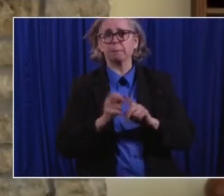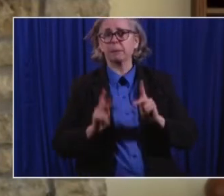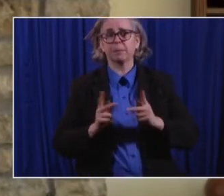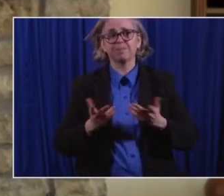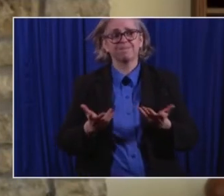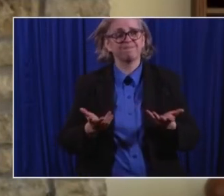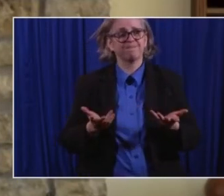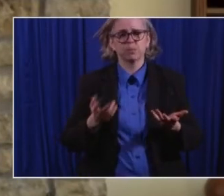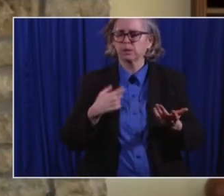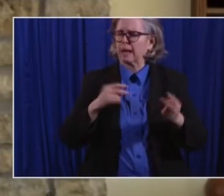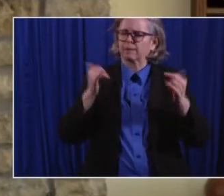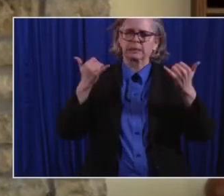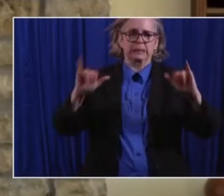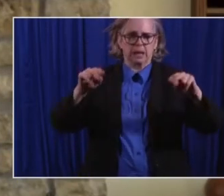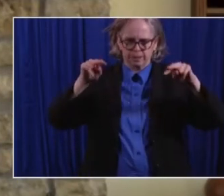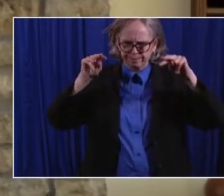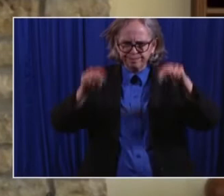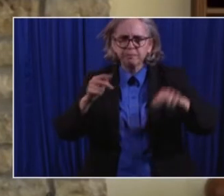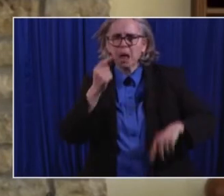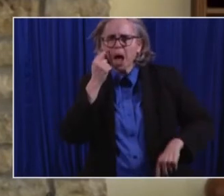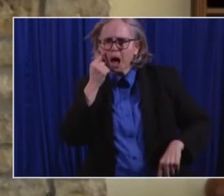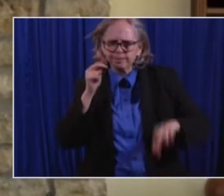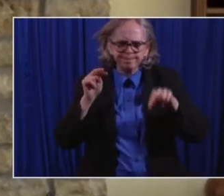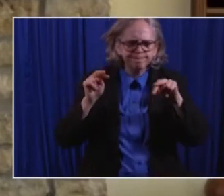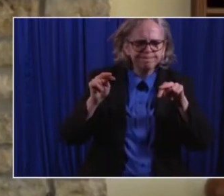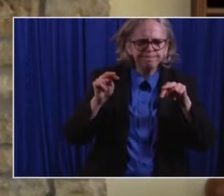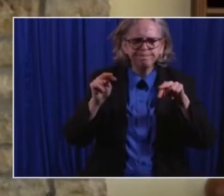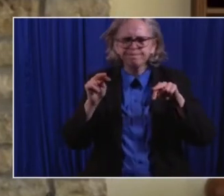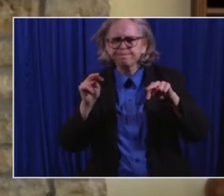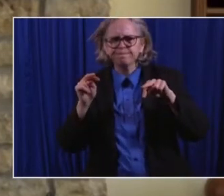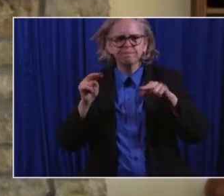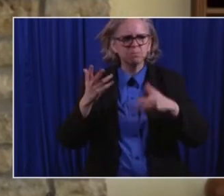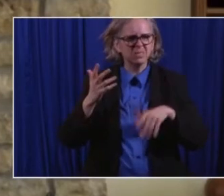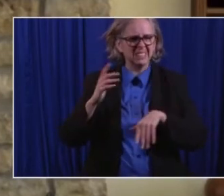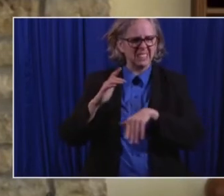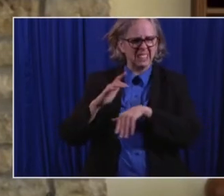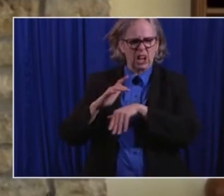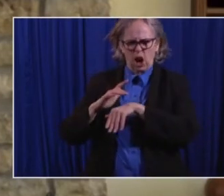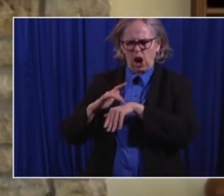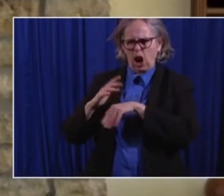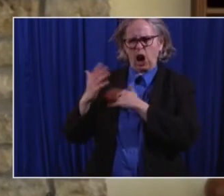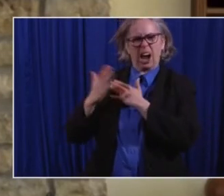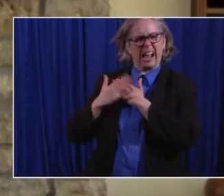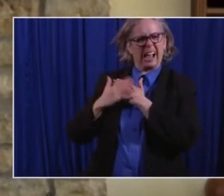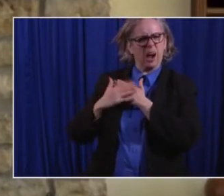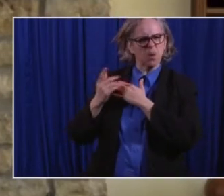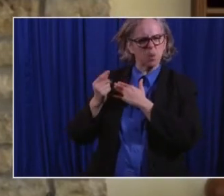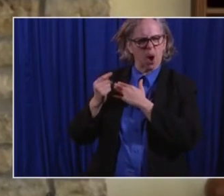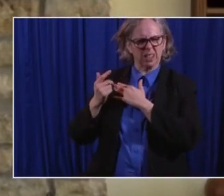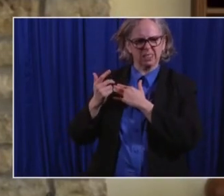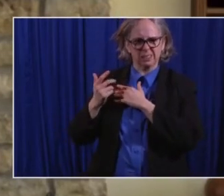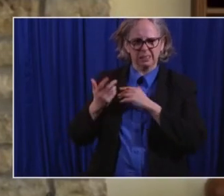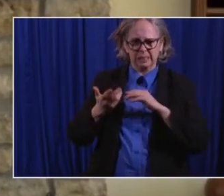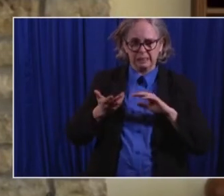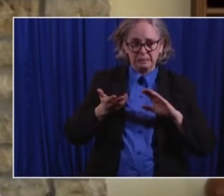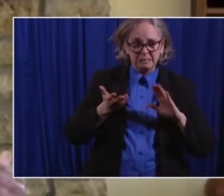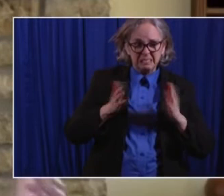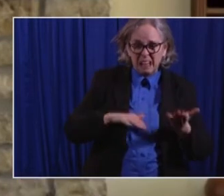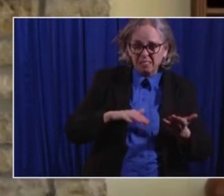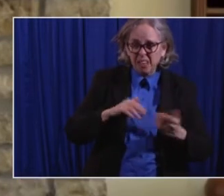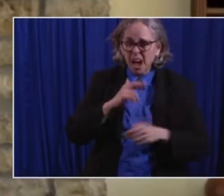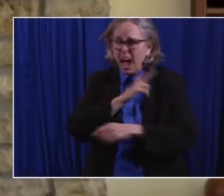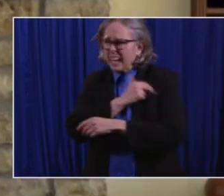signs. The deaths are the last indicator, and the hospitalizations are a later indicator. But we measure